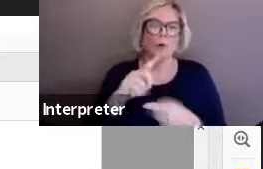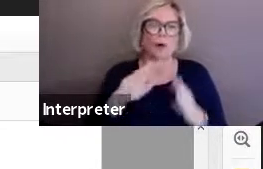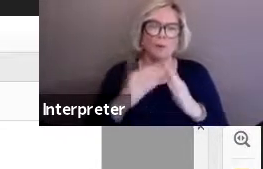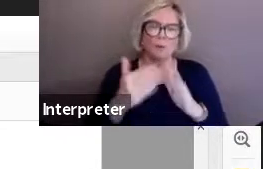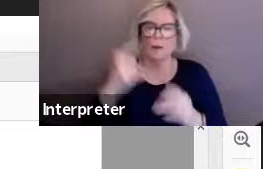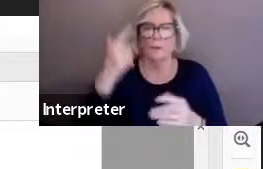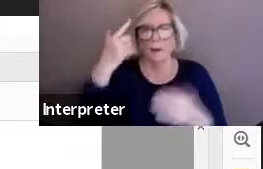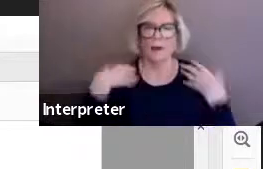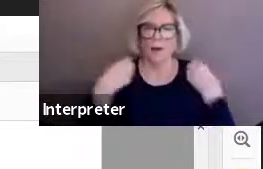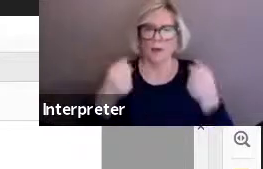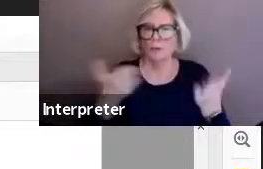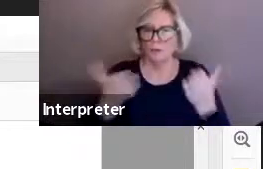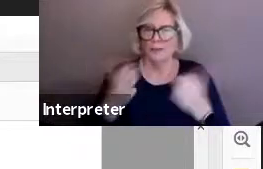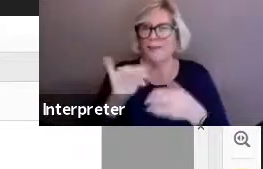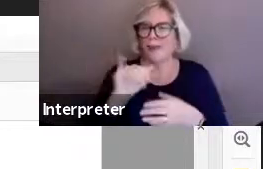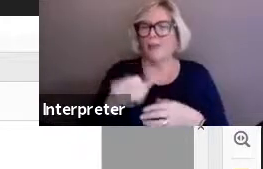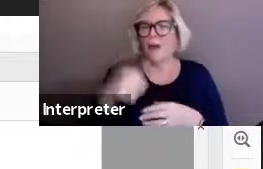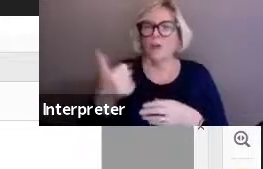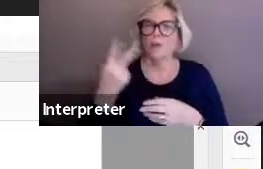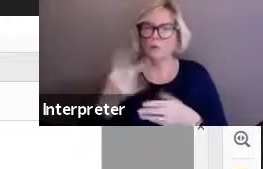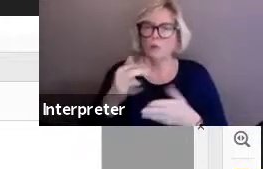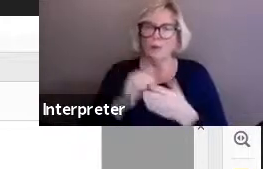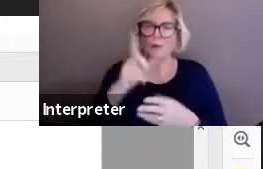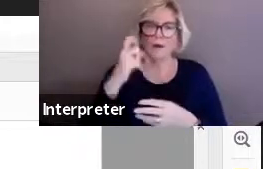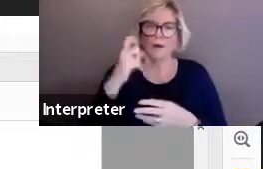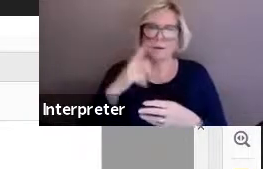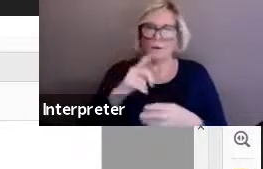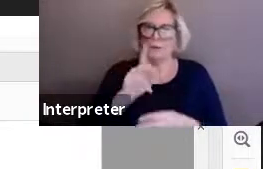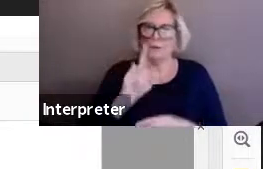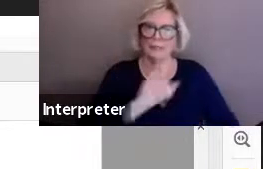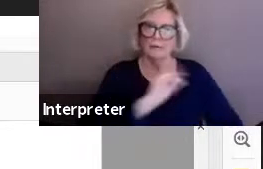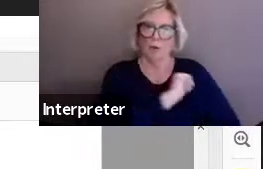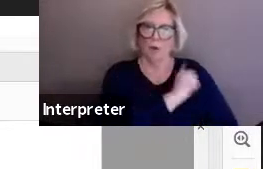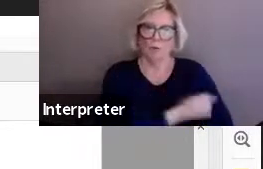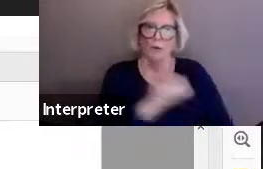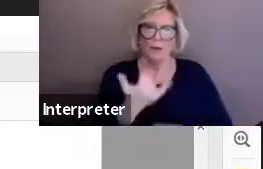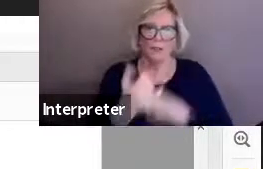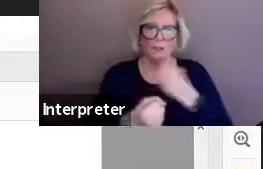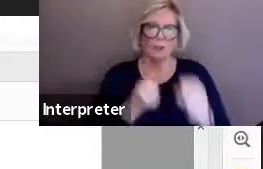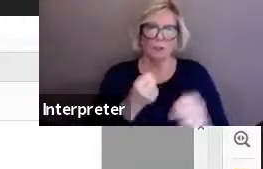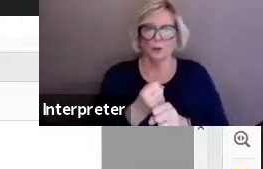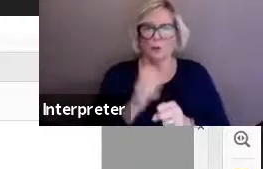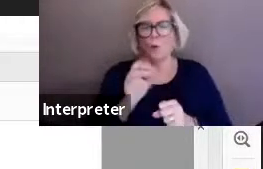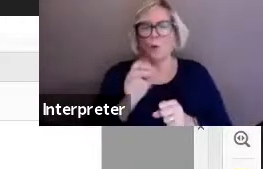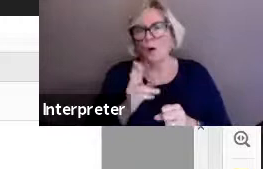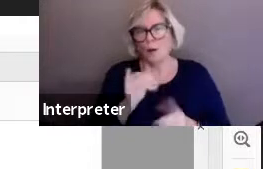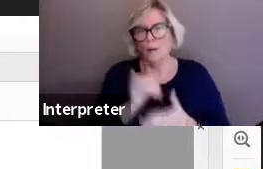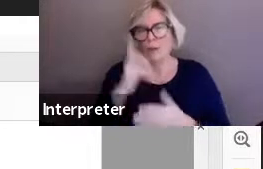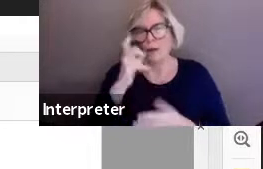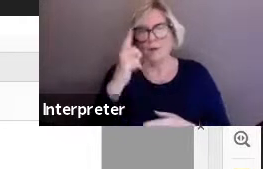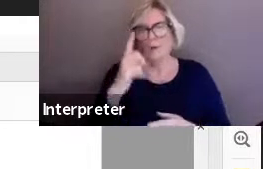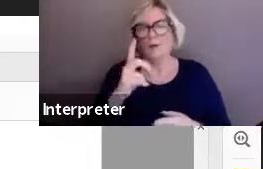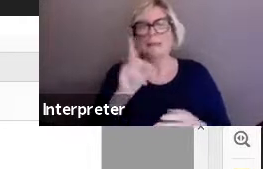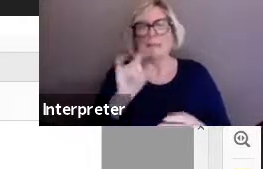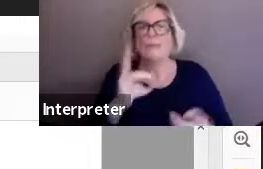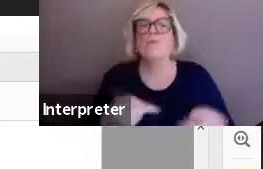like the other two that the governor has authorized this year, or that the governor has proposed this year, rather.